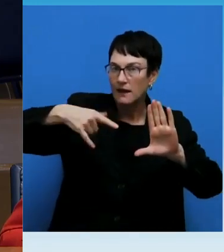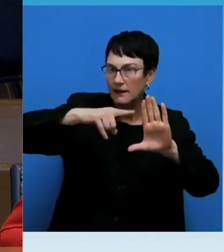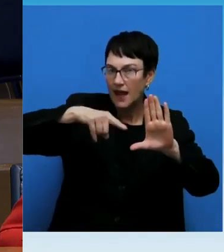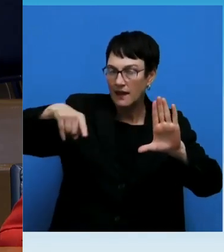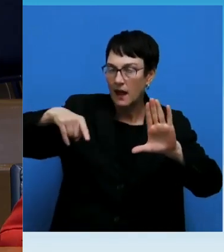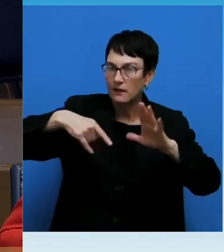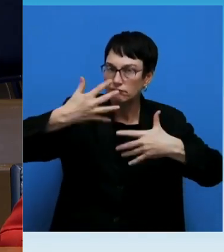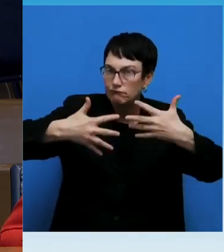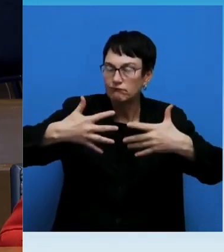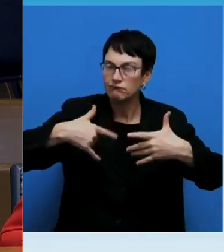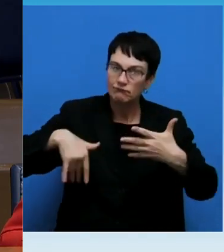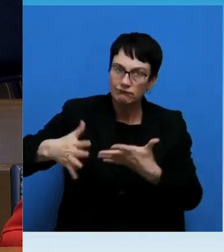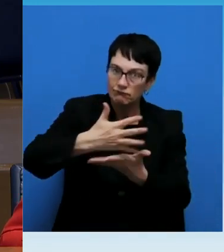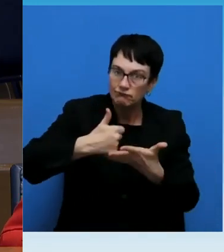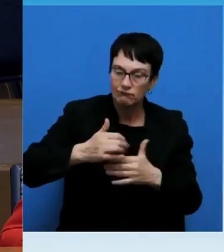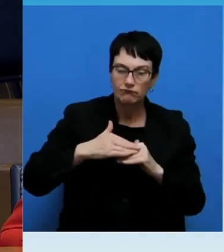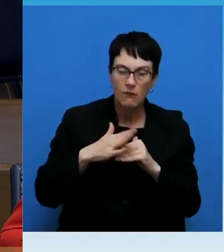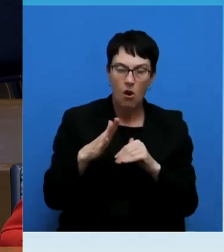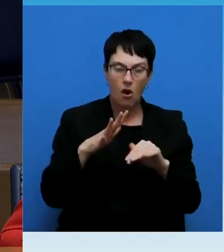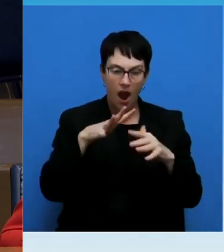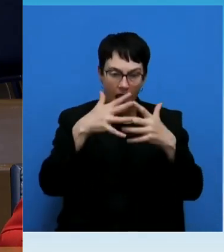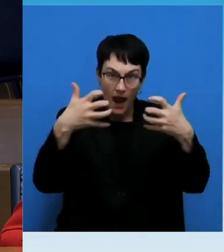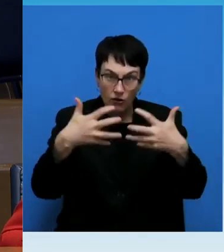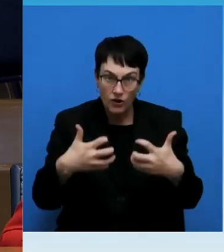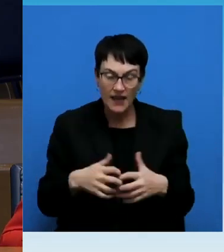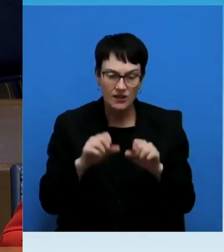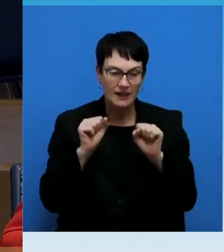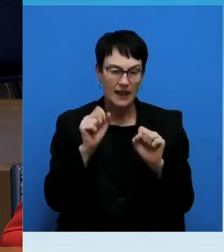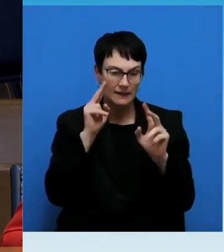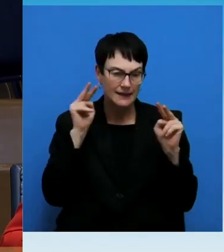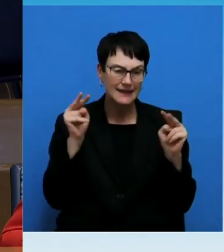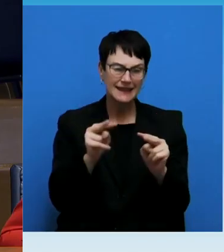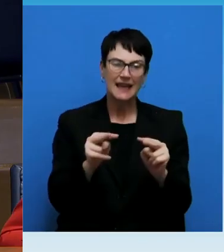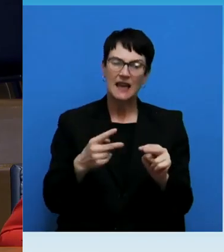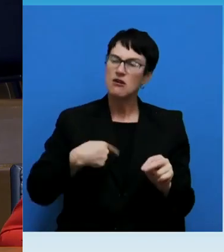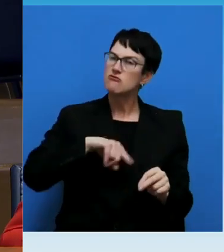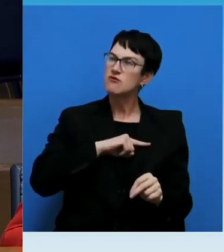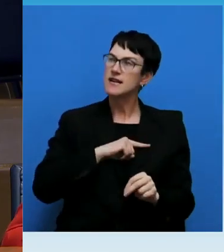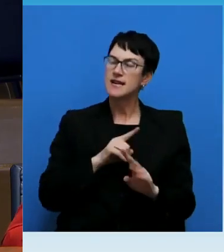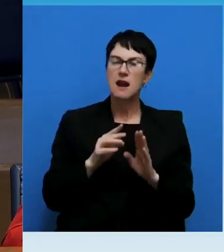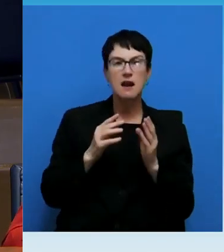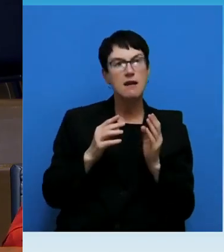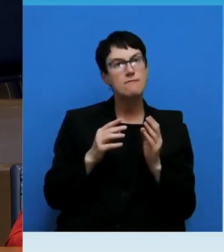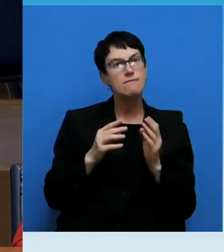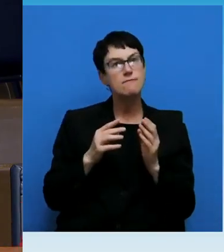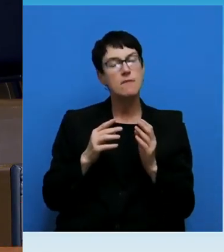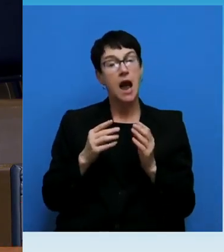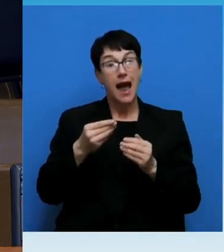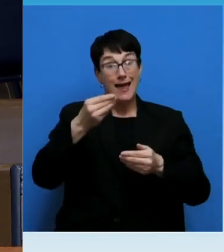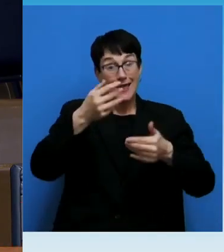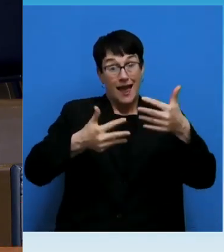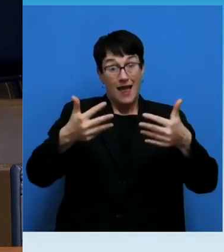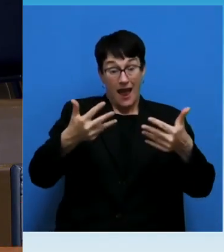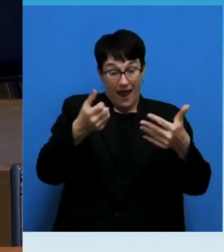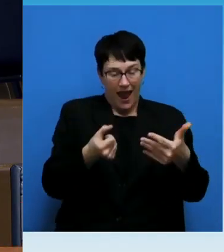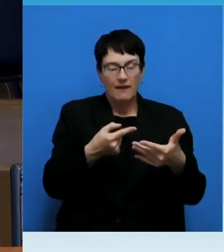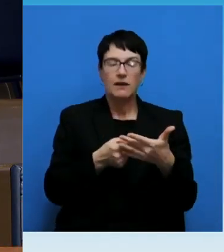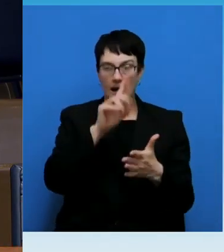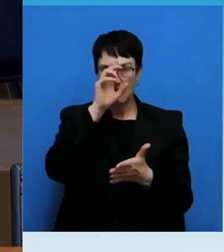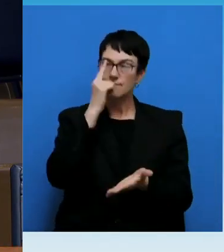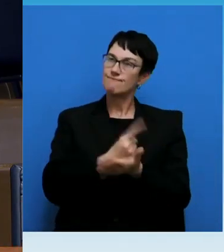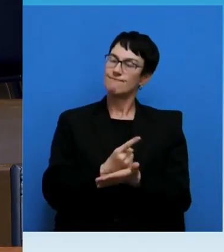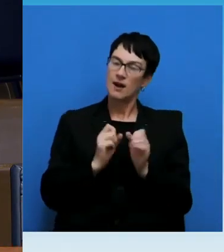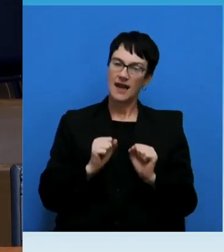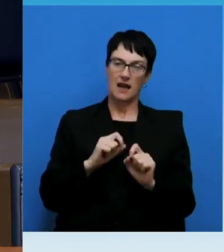and measurable progress. For Lesotho, disability inclusion remains central to our national development agenda and our